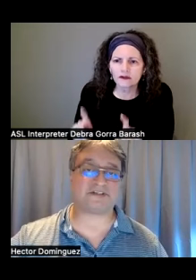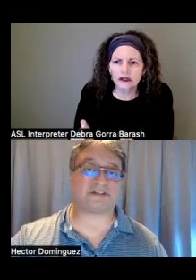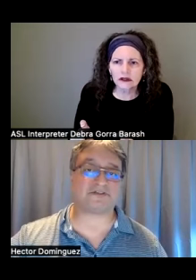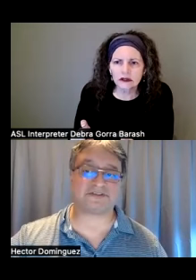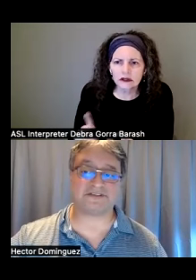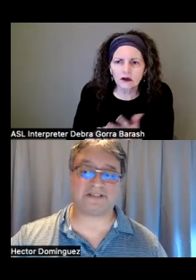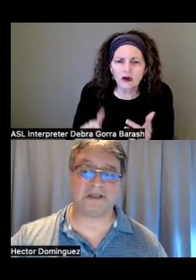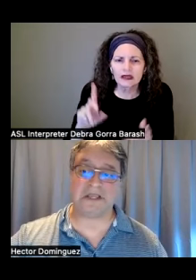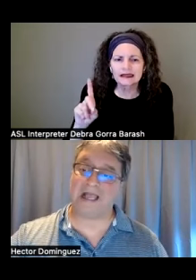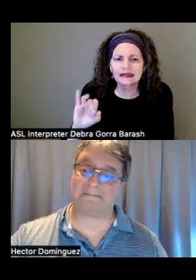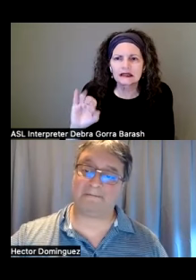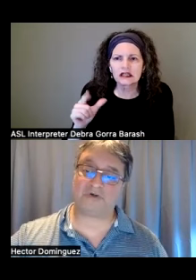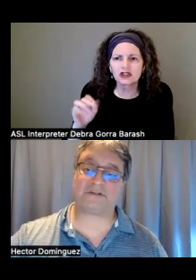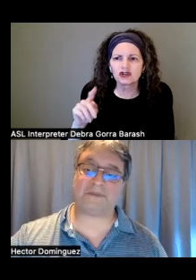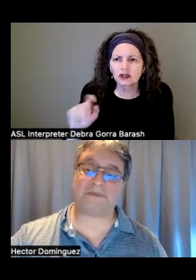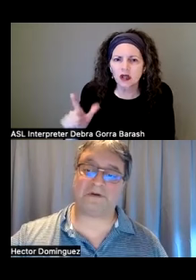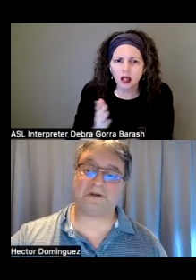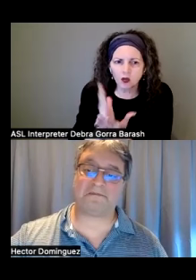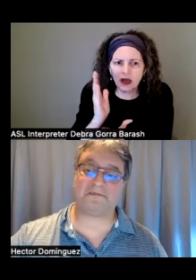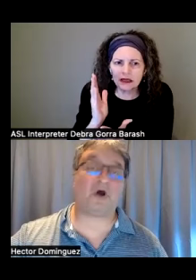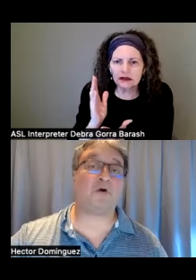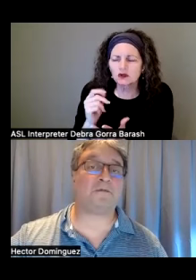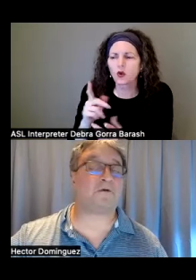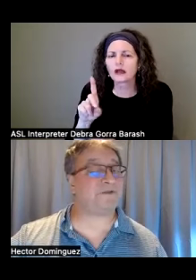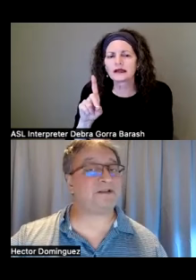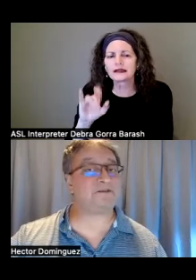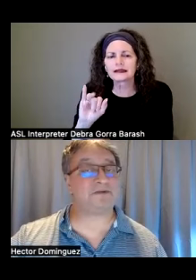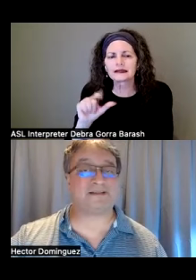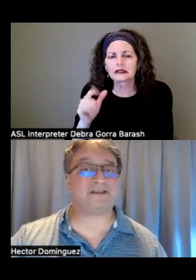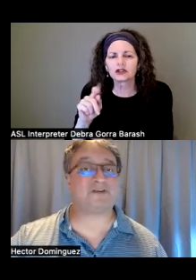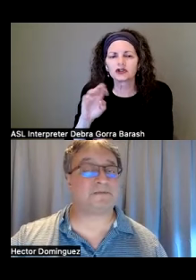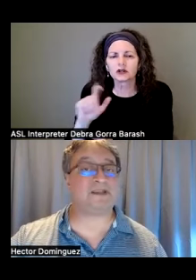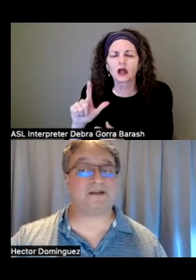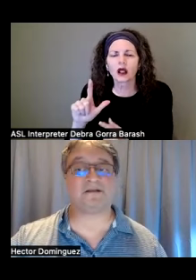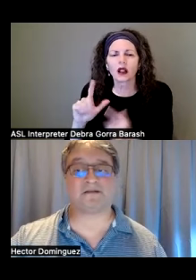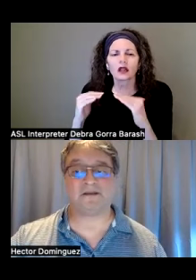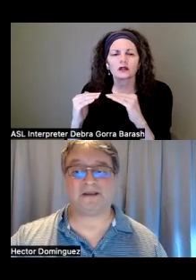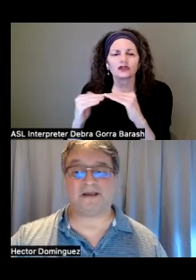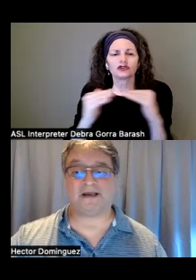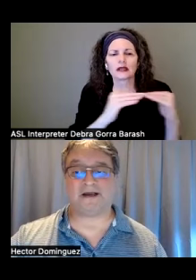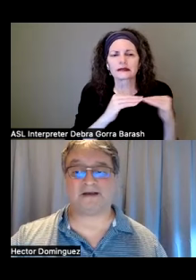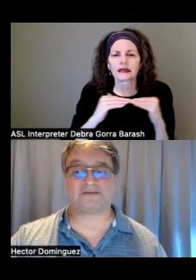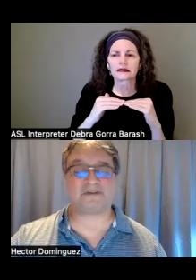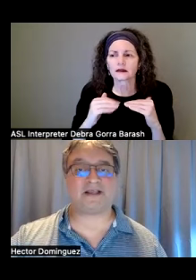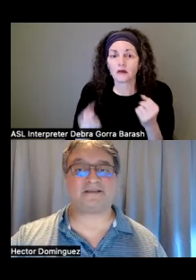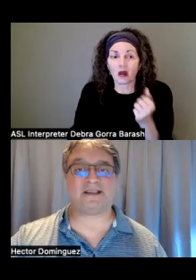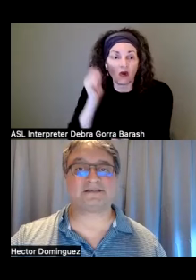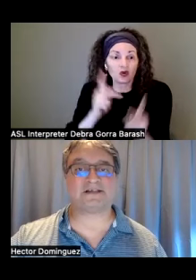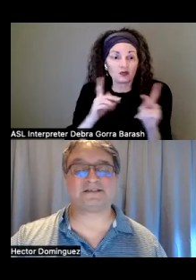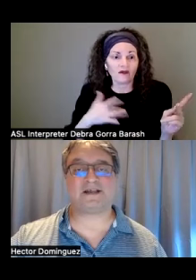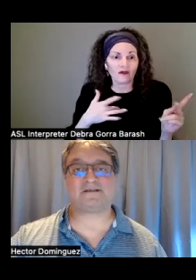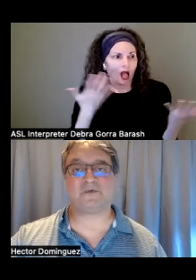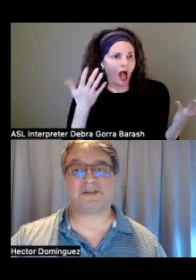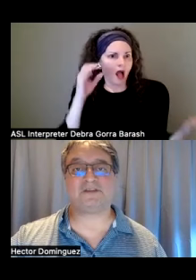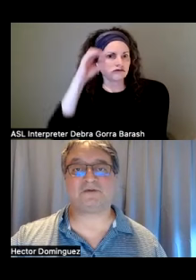rights or digital justice, and most of the people know or feel that they know very little. So that tells